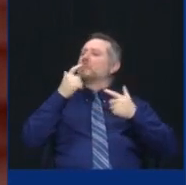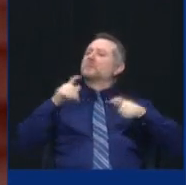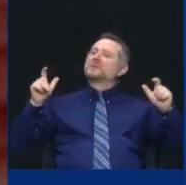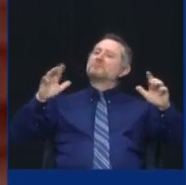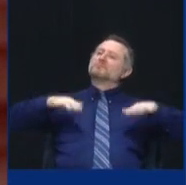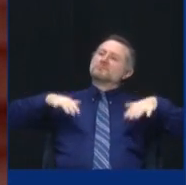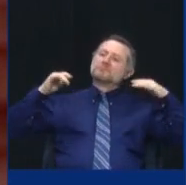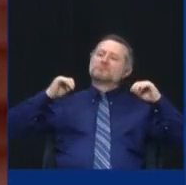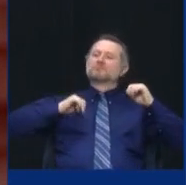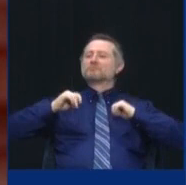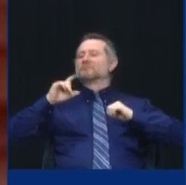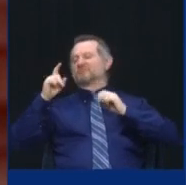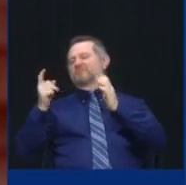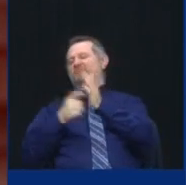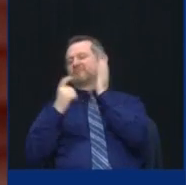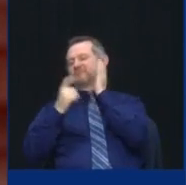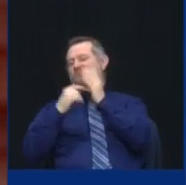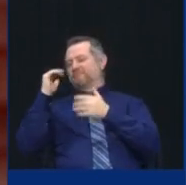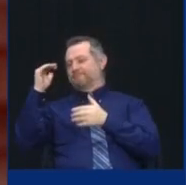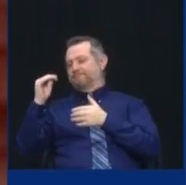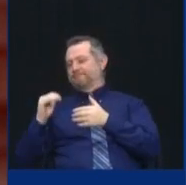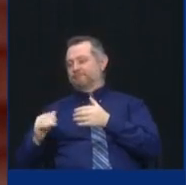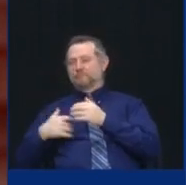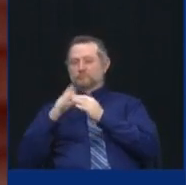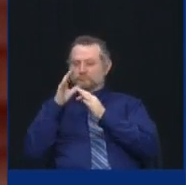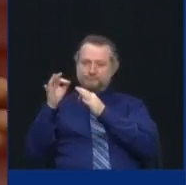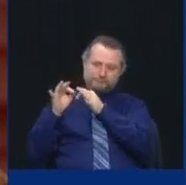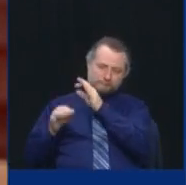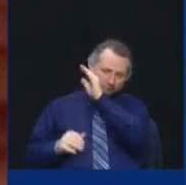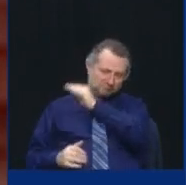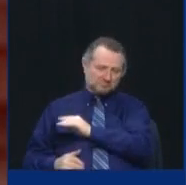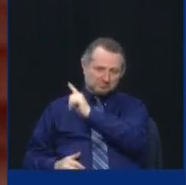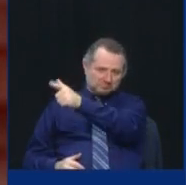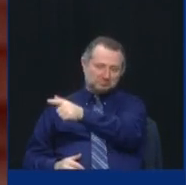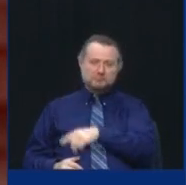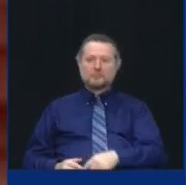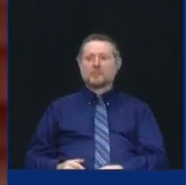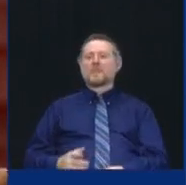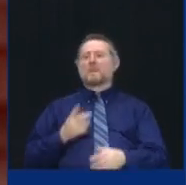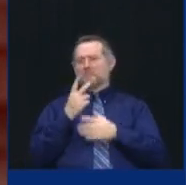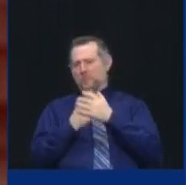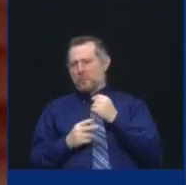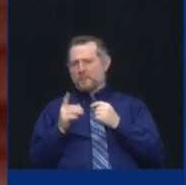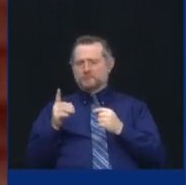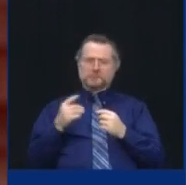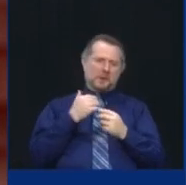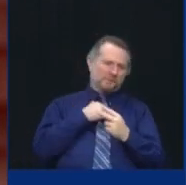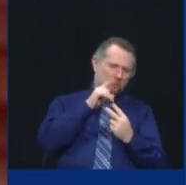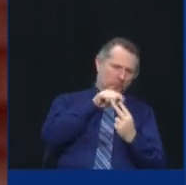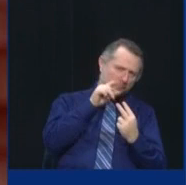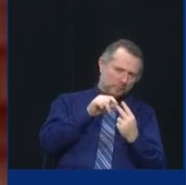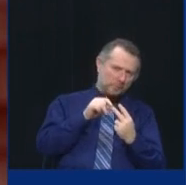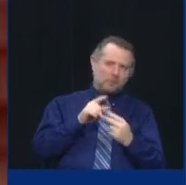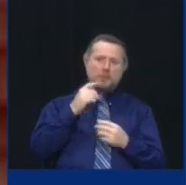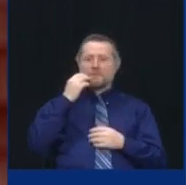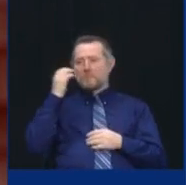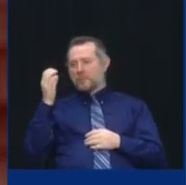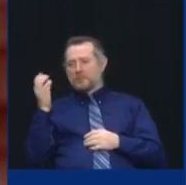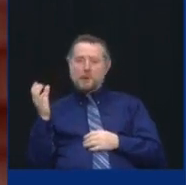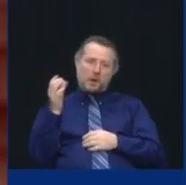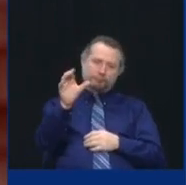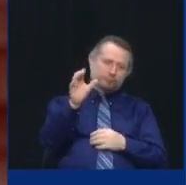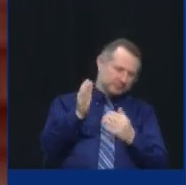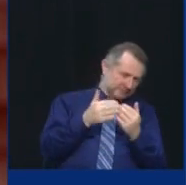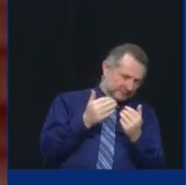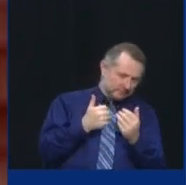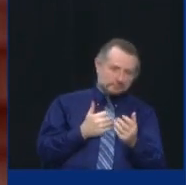that outlines, you know, what are the requirements. But we do have both of those options. One's more convenient than the other, but it doesn't, and